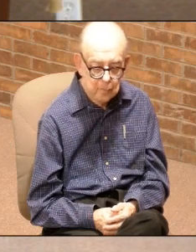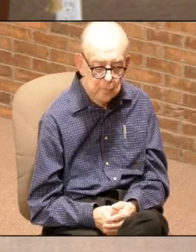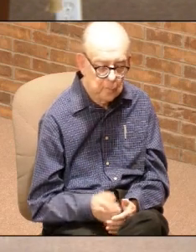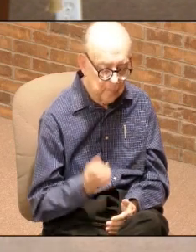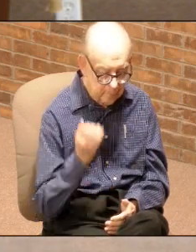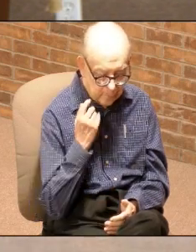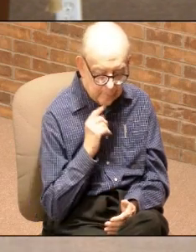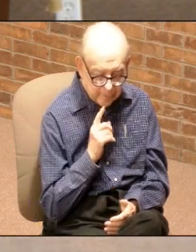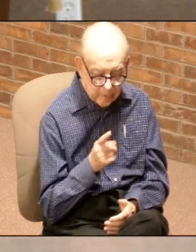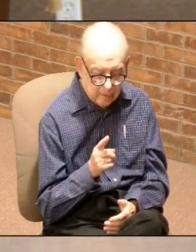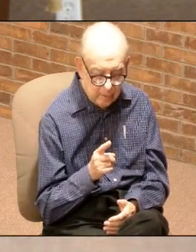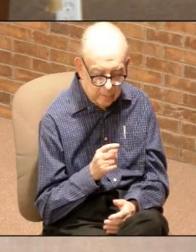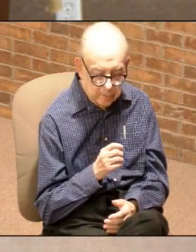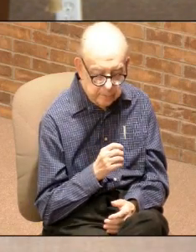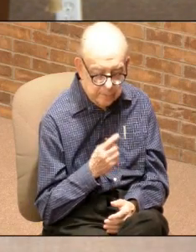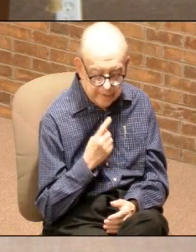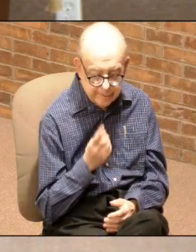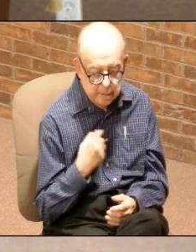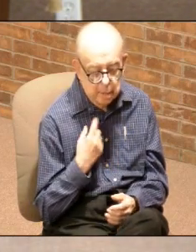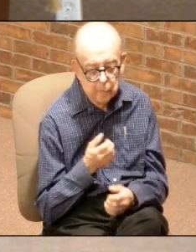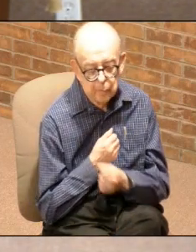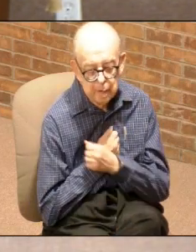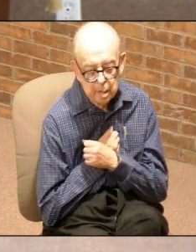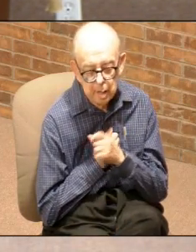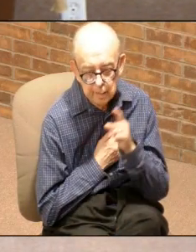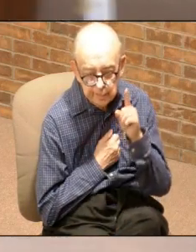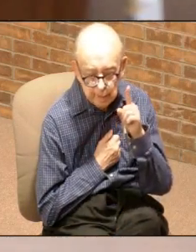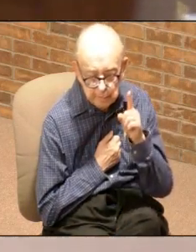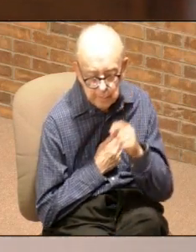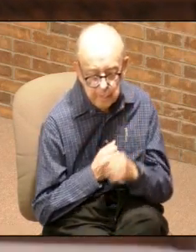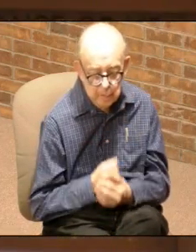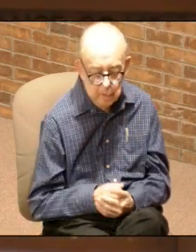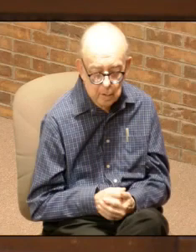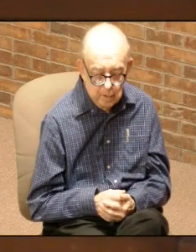And if we really say that we love him,